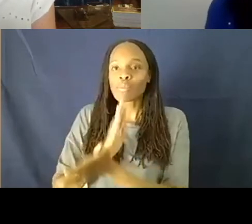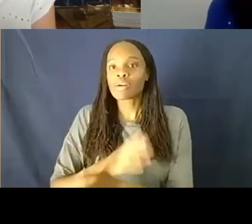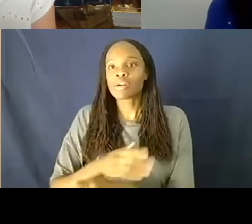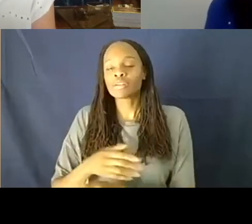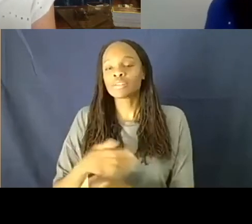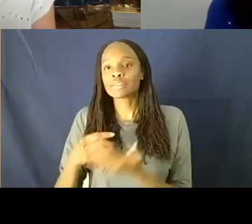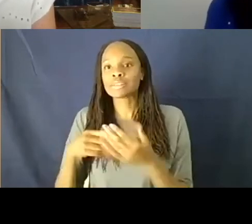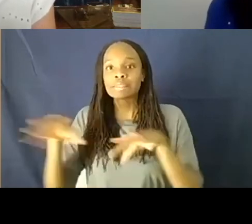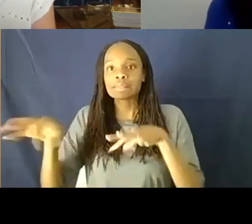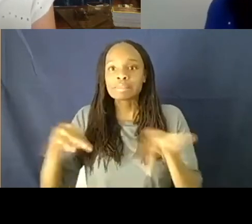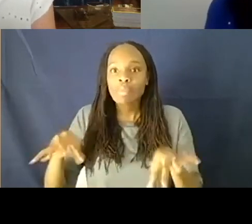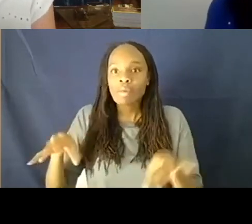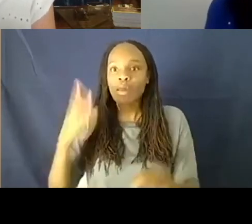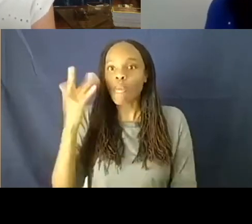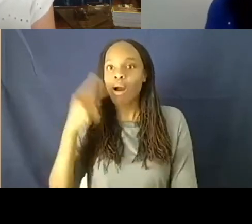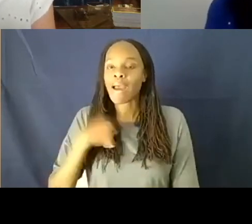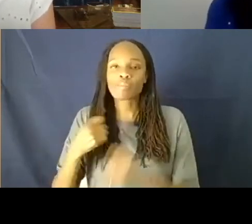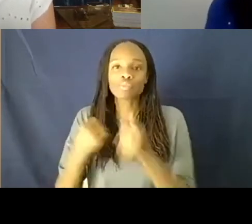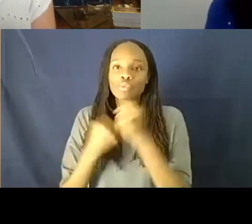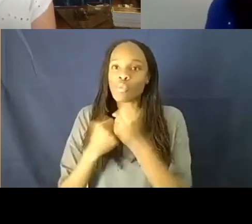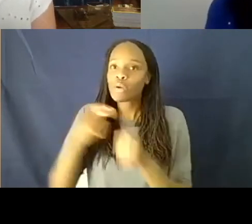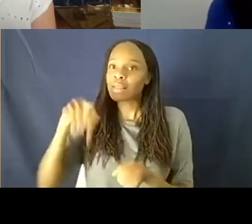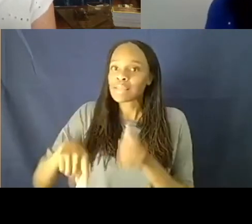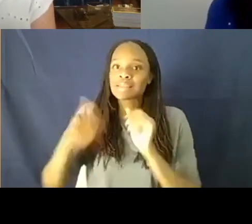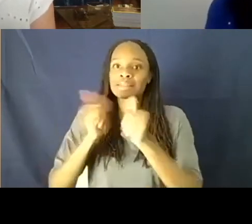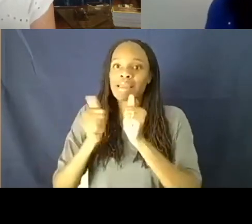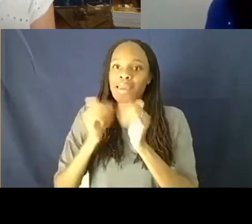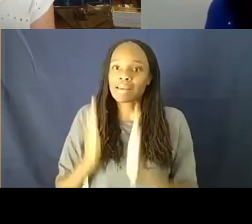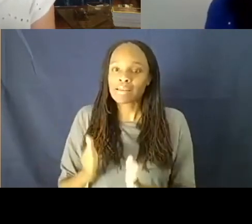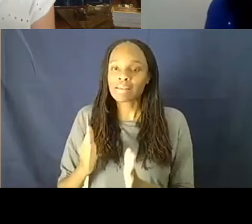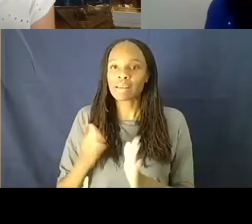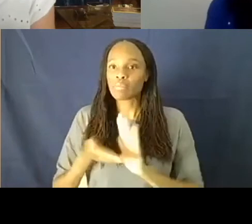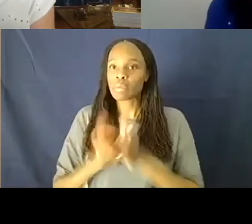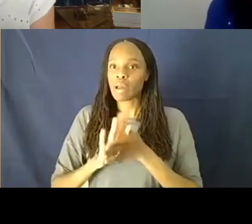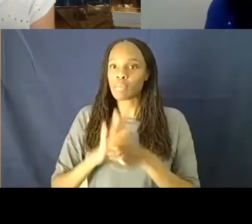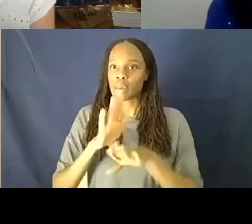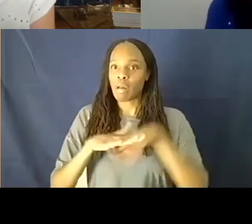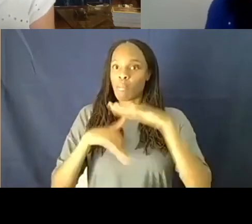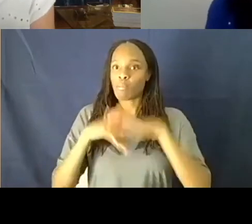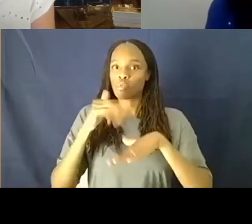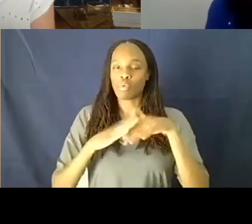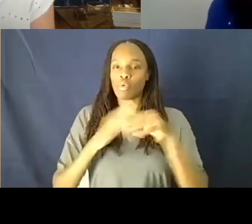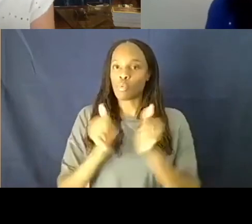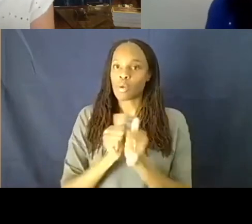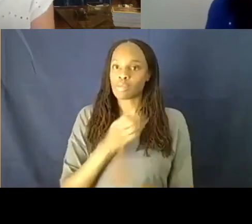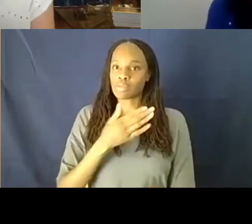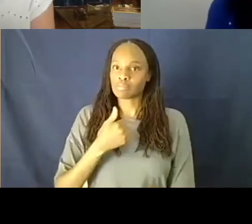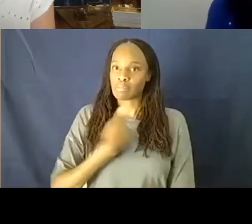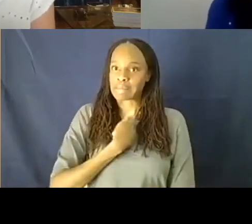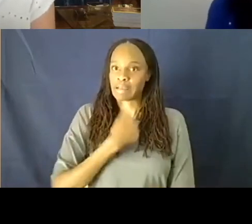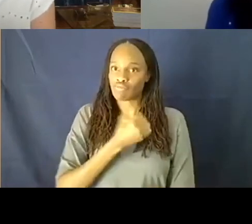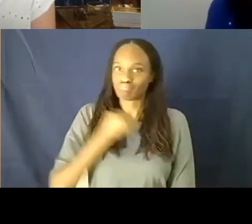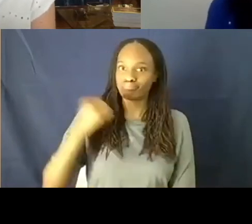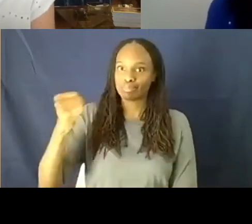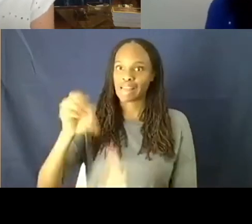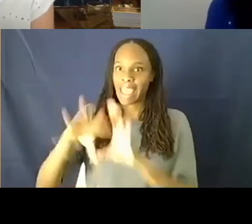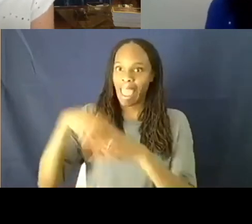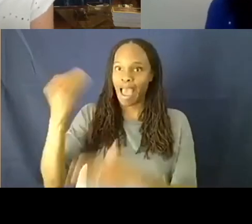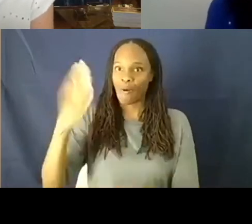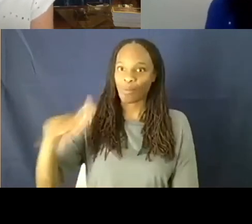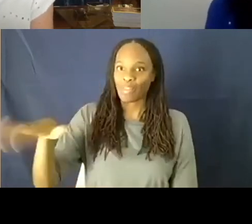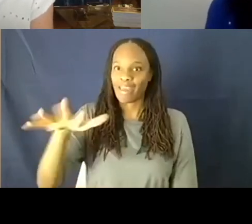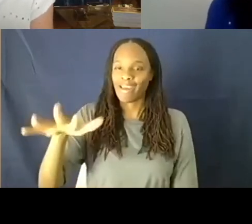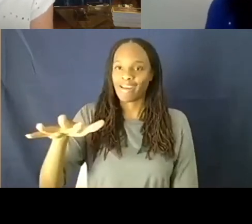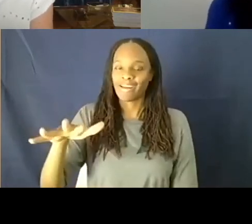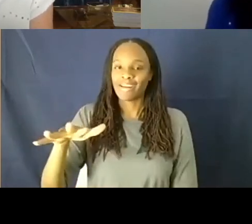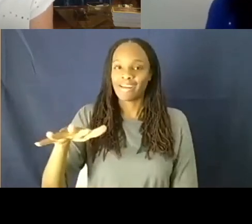and get comfortable with putting myself out there and recognizing that some people were gonna see that as a